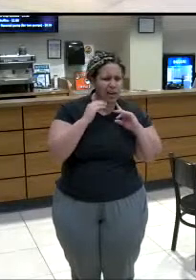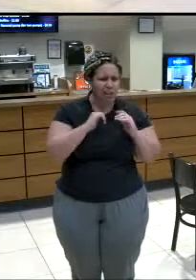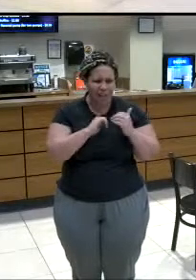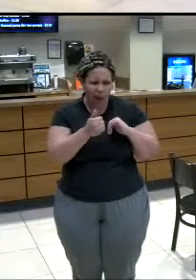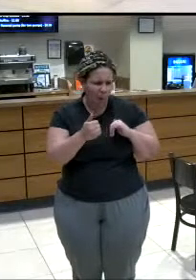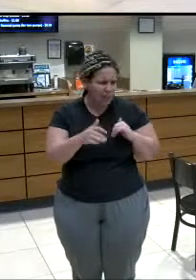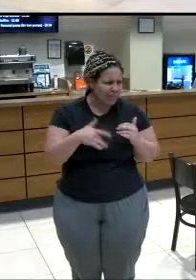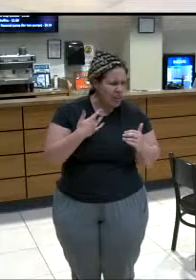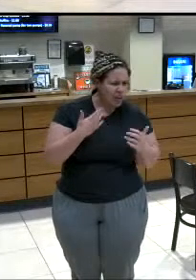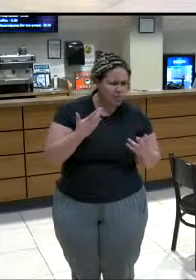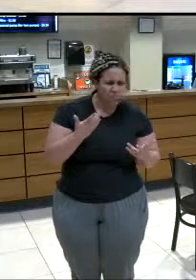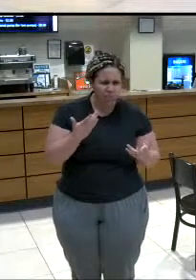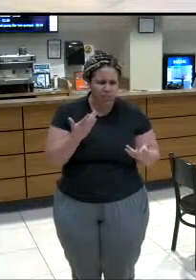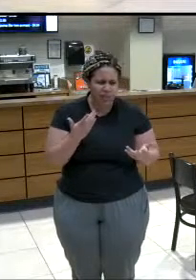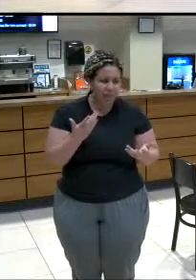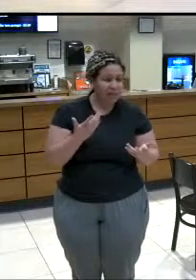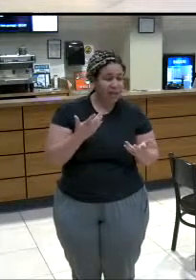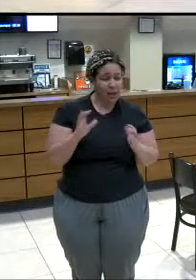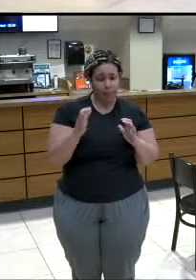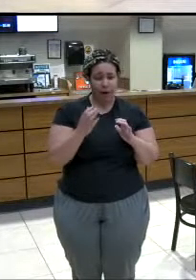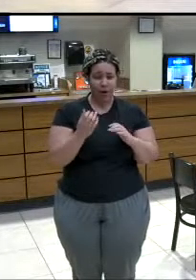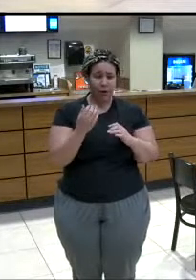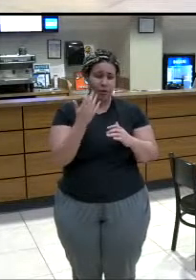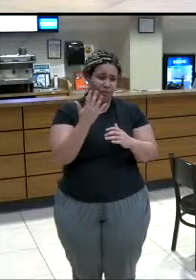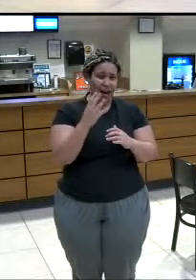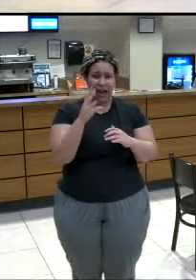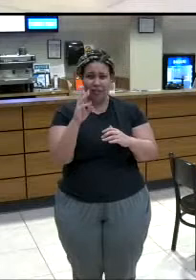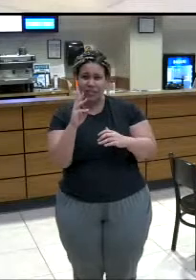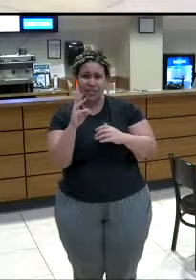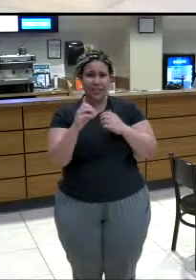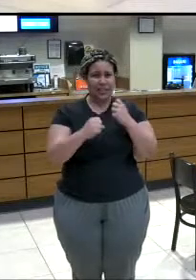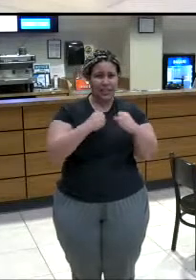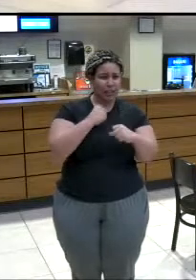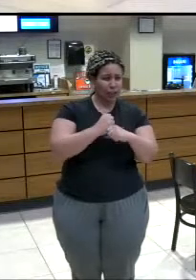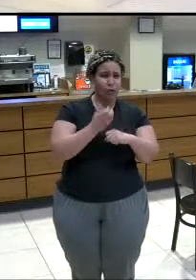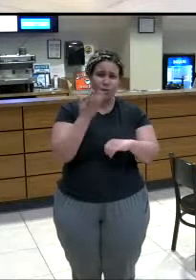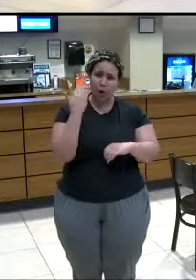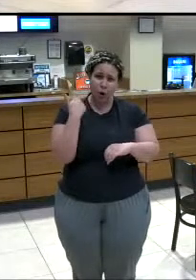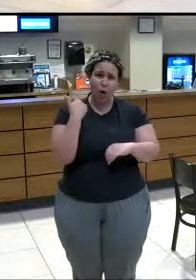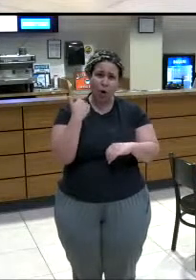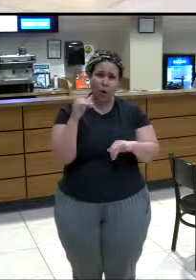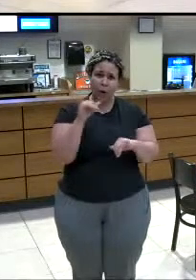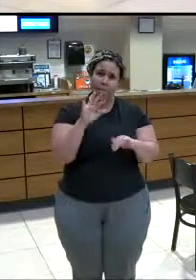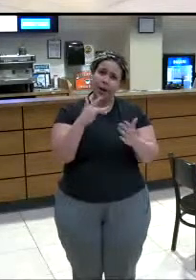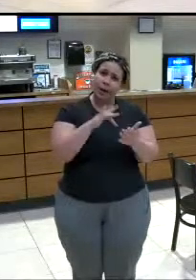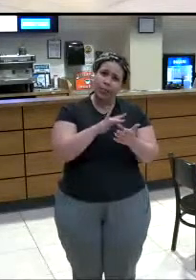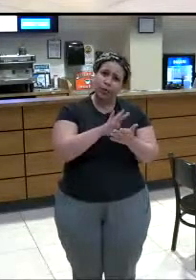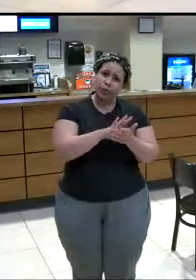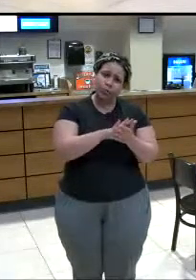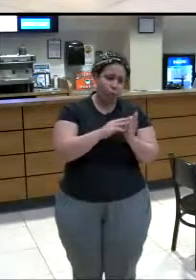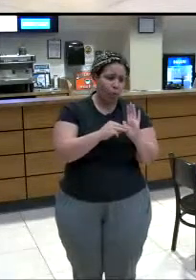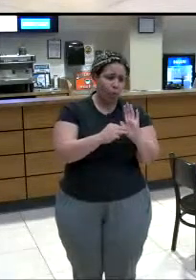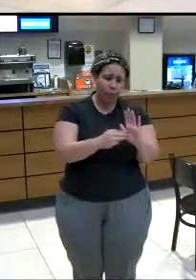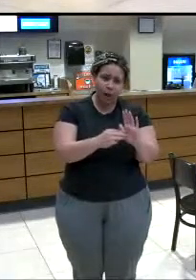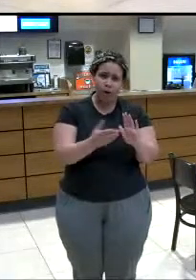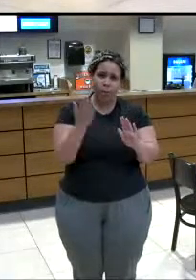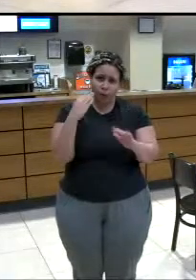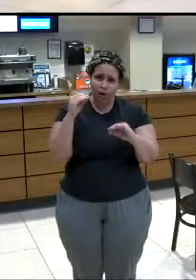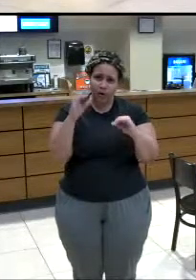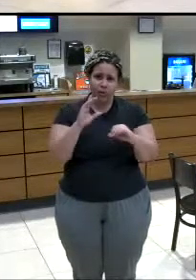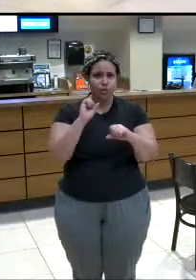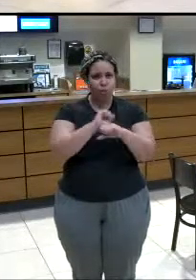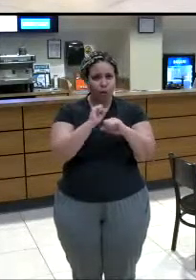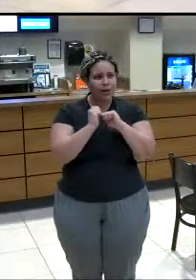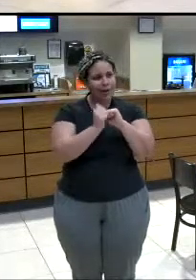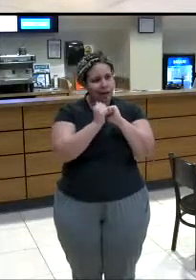ago when you started it, when it was almost kind of like a middle school model, when those teachers really worked together and they talked about those kids